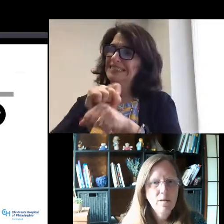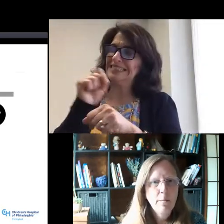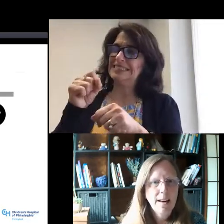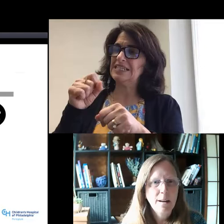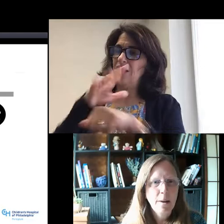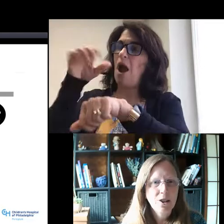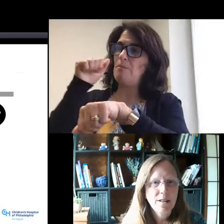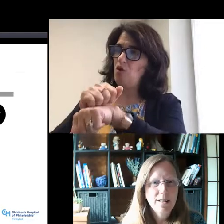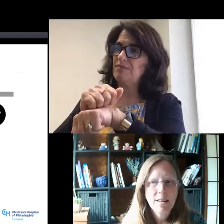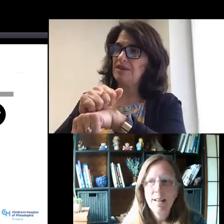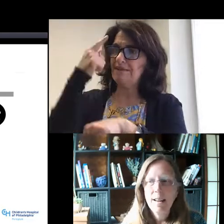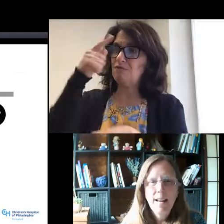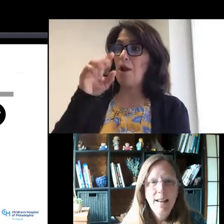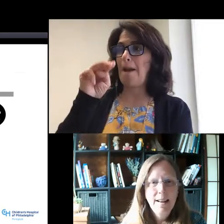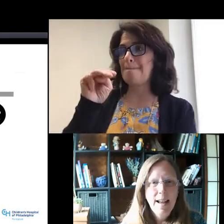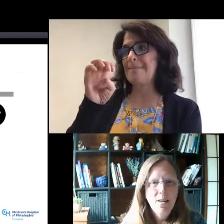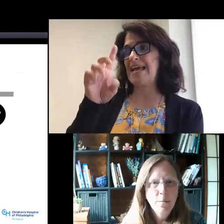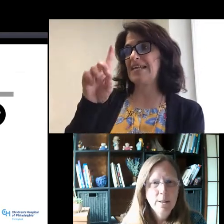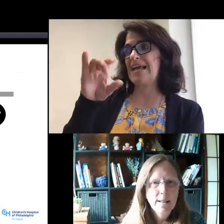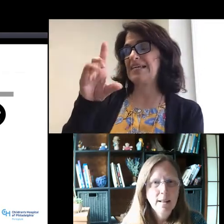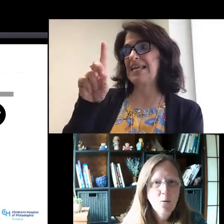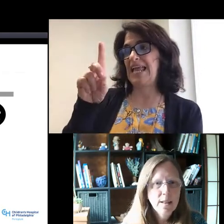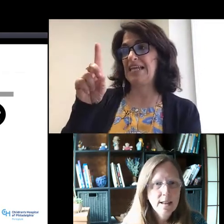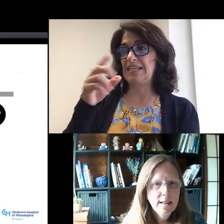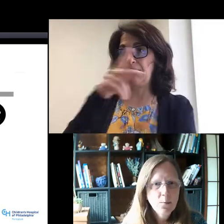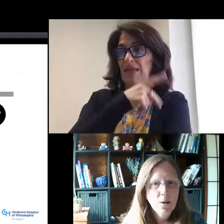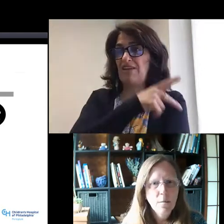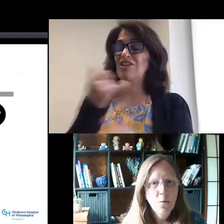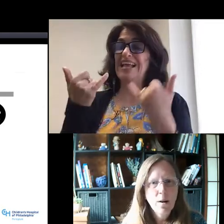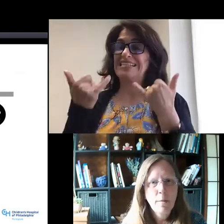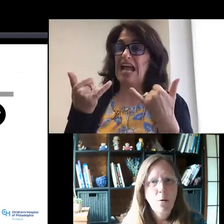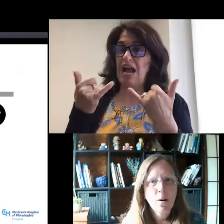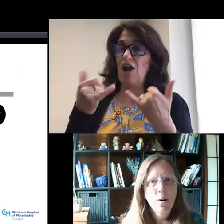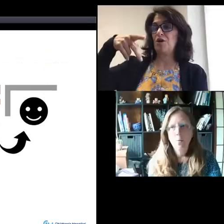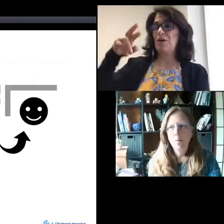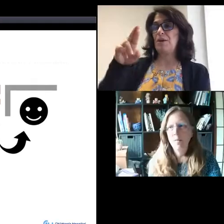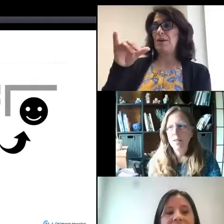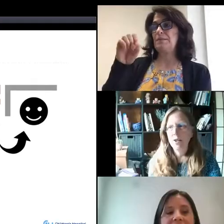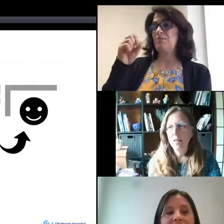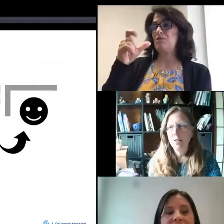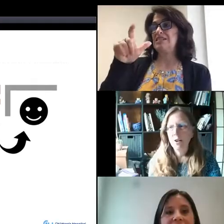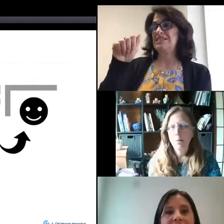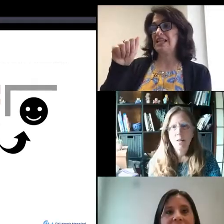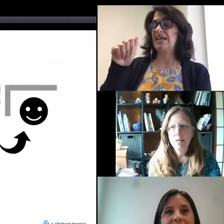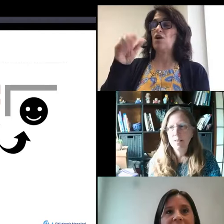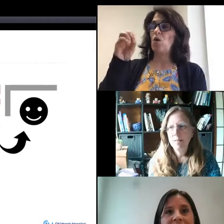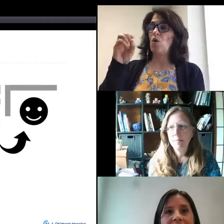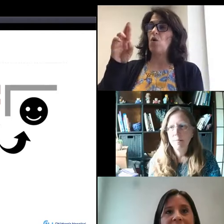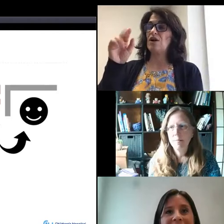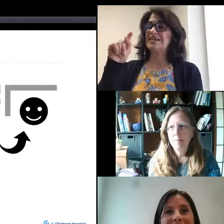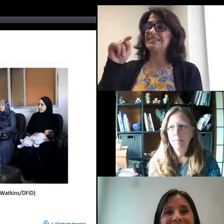providers for Medicaid patients. And now Priscilla Ortiz will talk more about working with professional